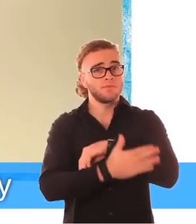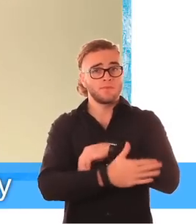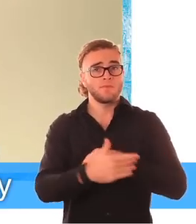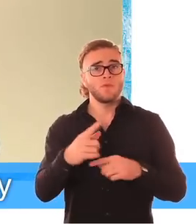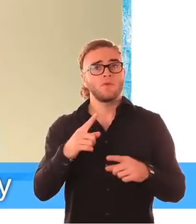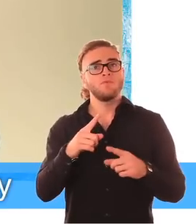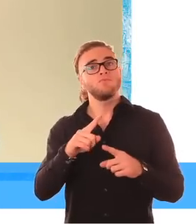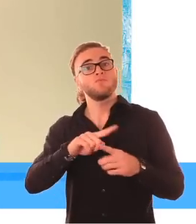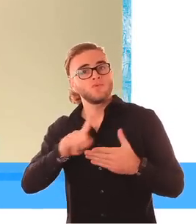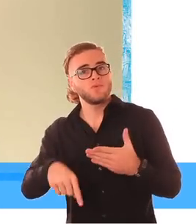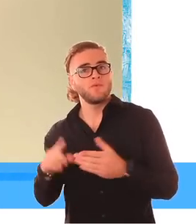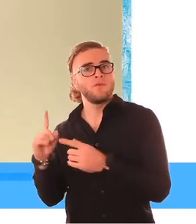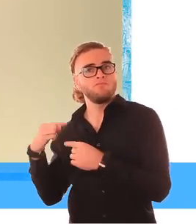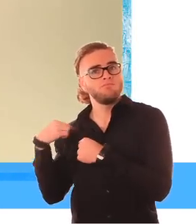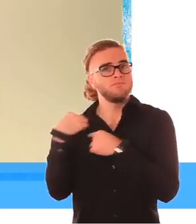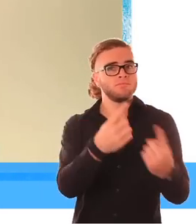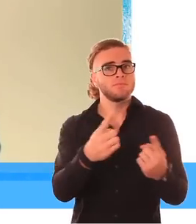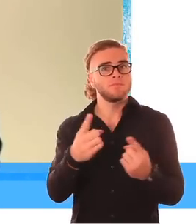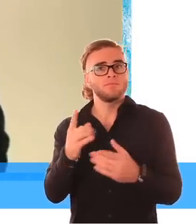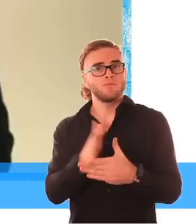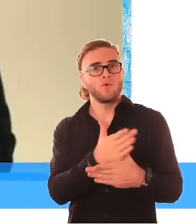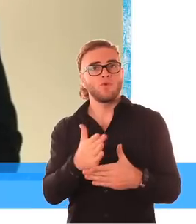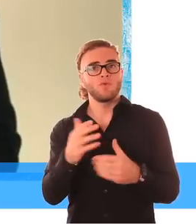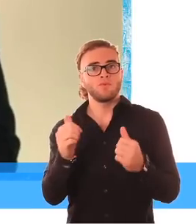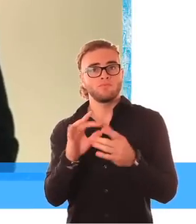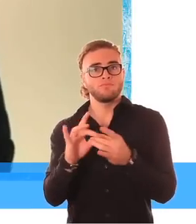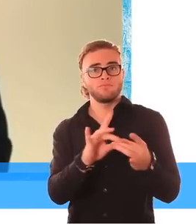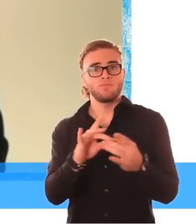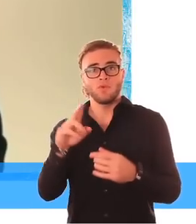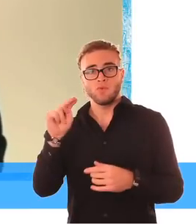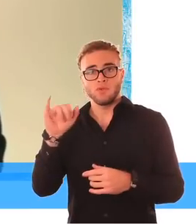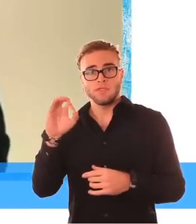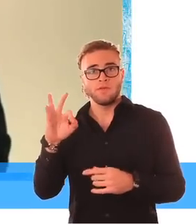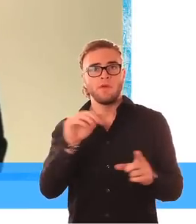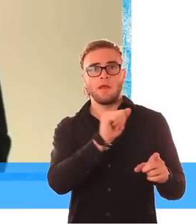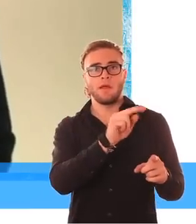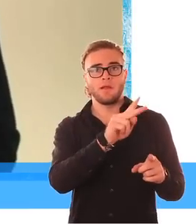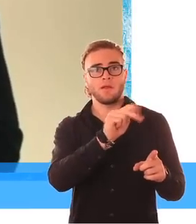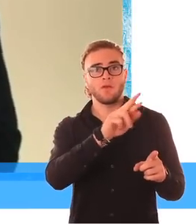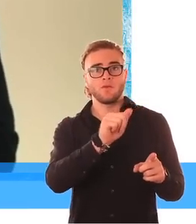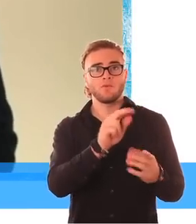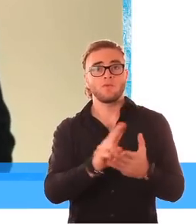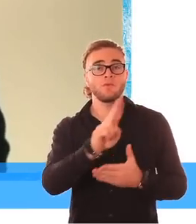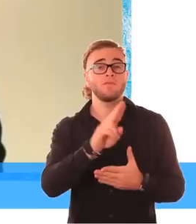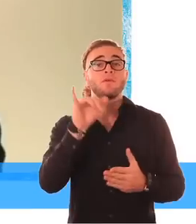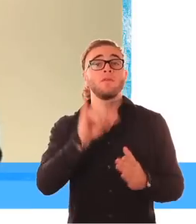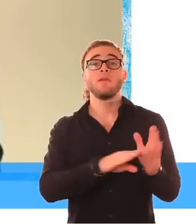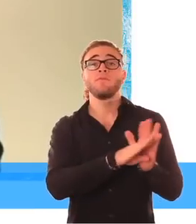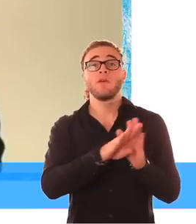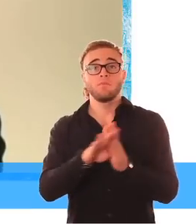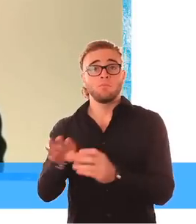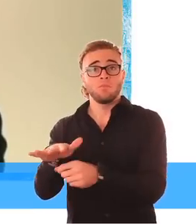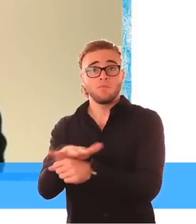around the country. This is a result of a long-term partnership between UNICEF and Ankara University, and these